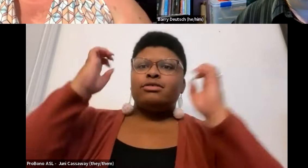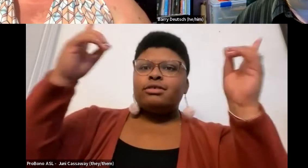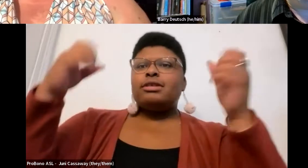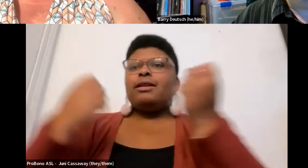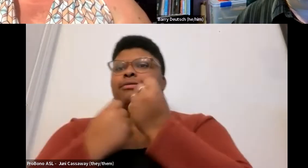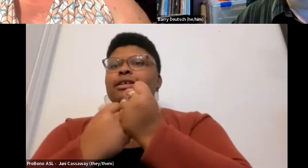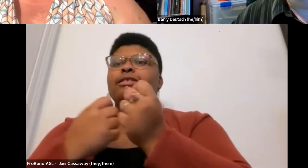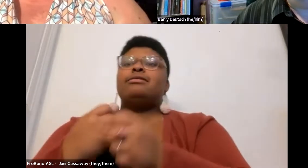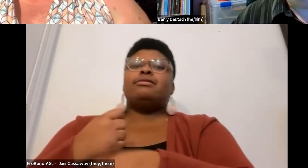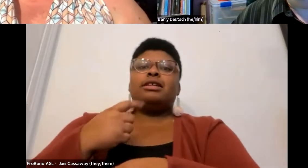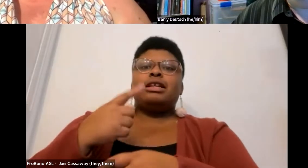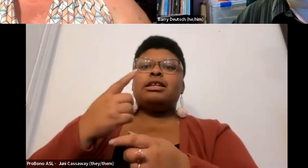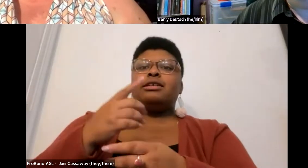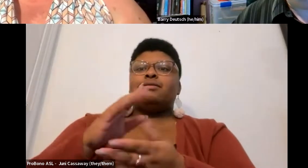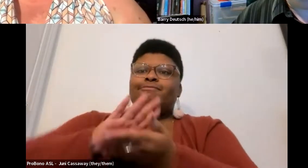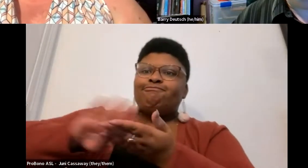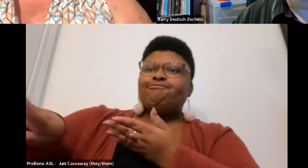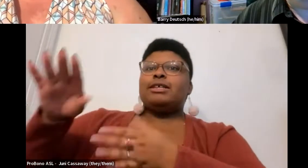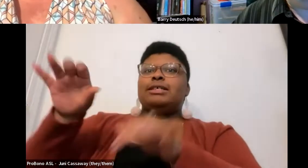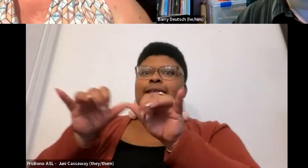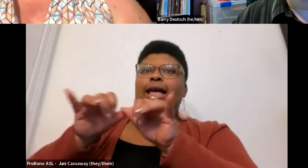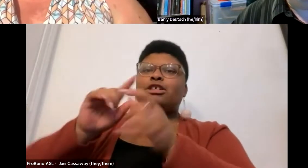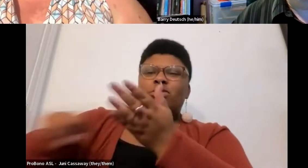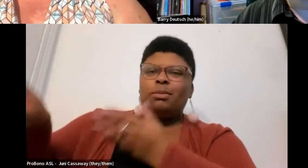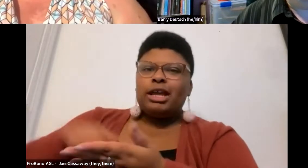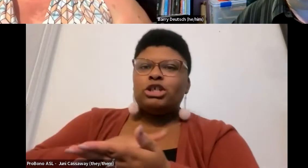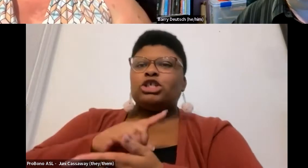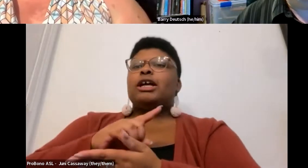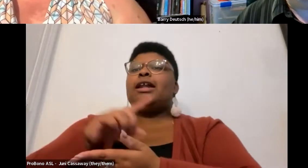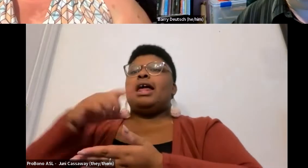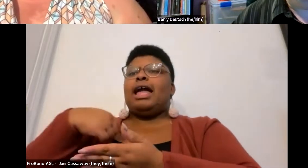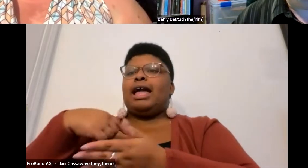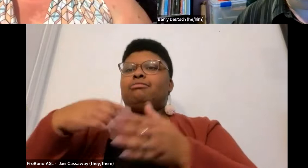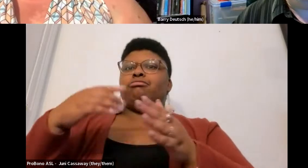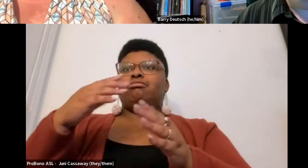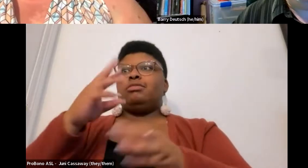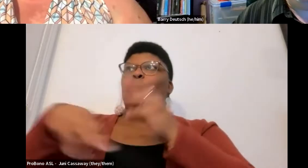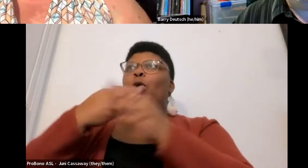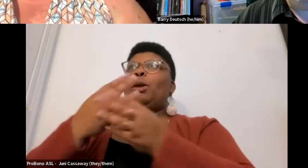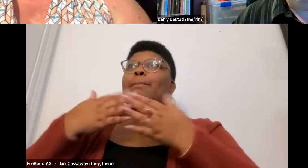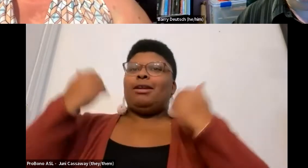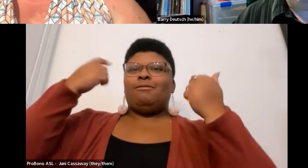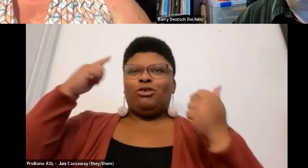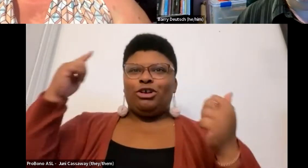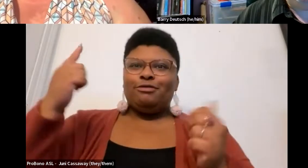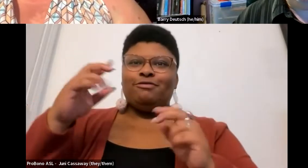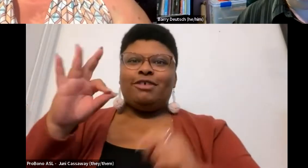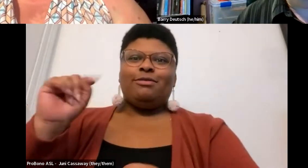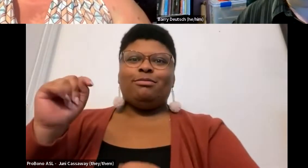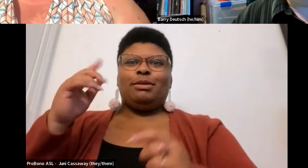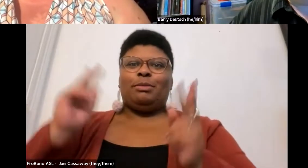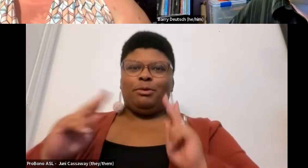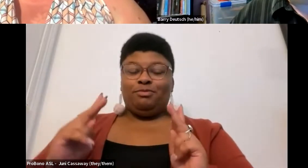discrimination and make the world a better place for fat people. This month is Fat Liberation Month, so all month long we